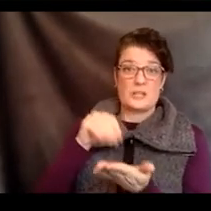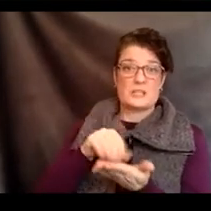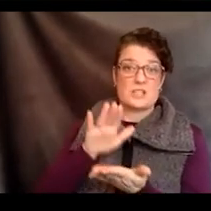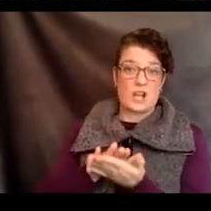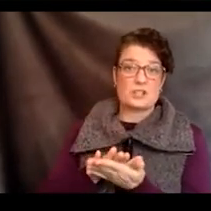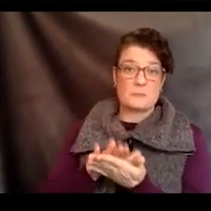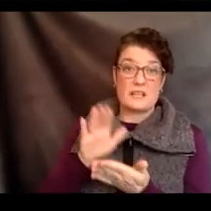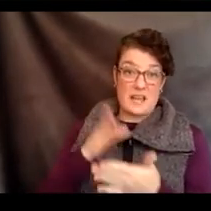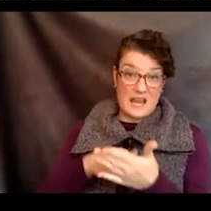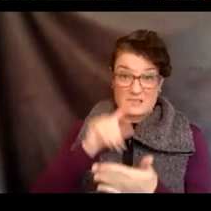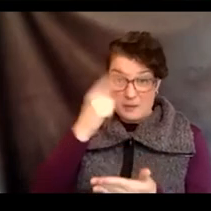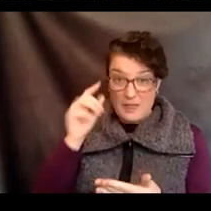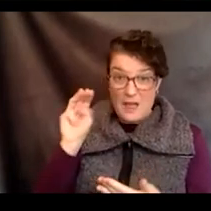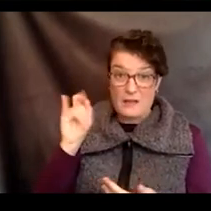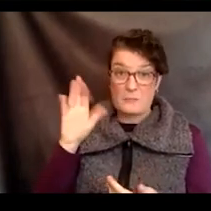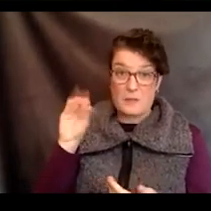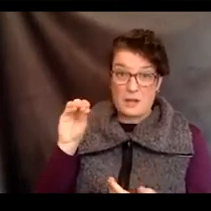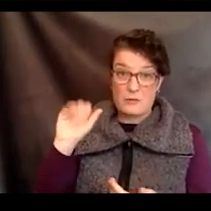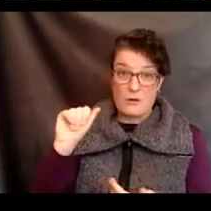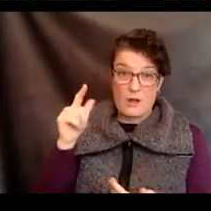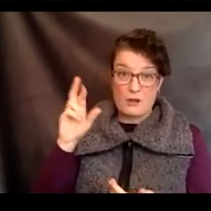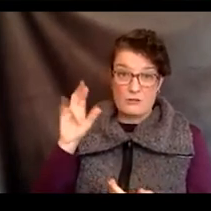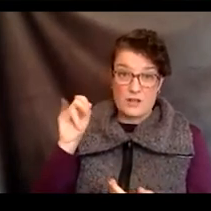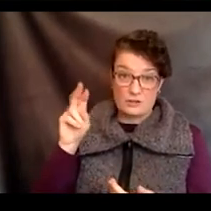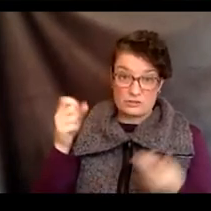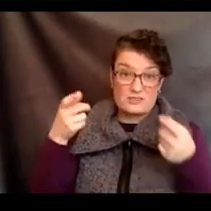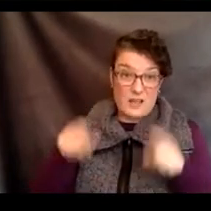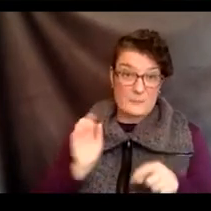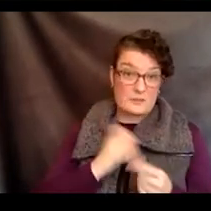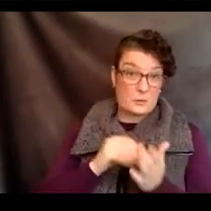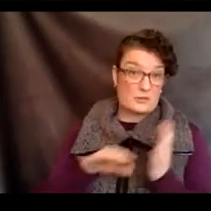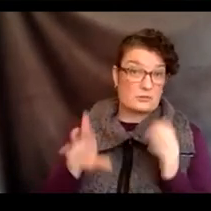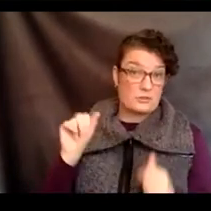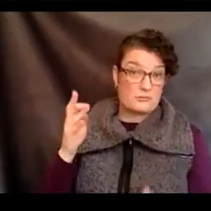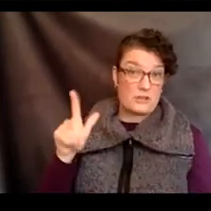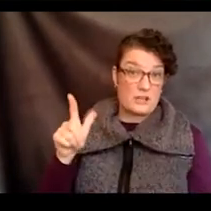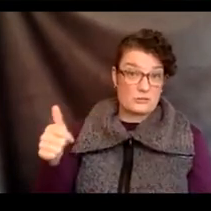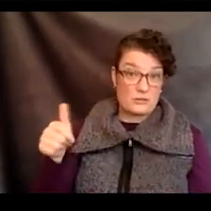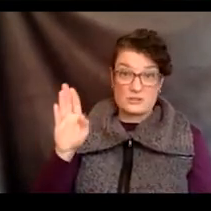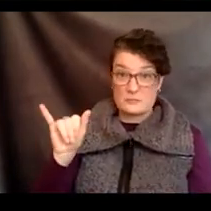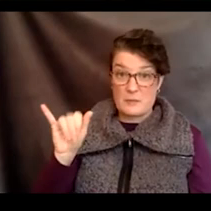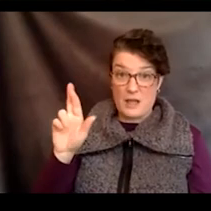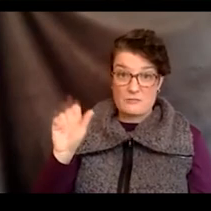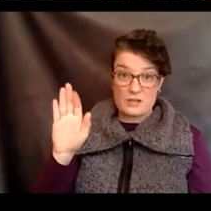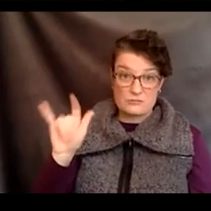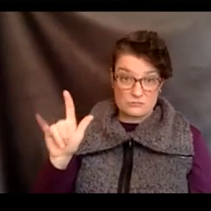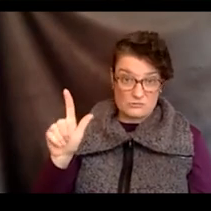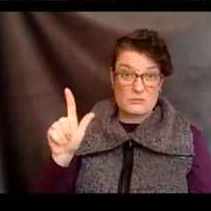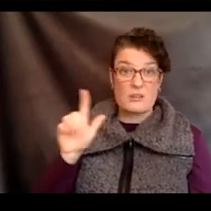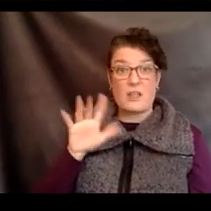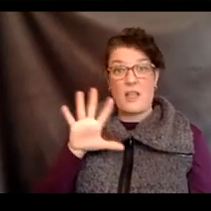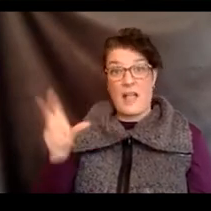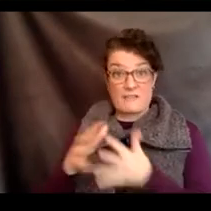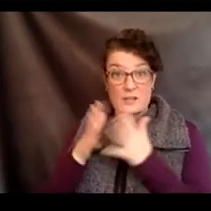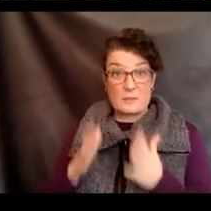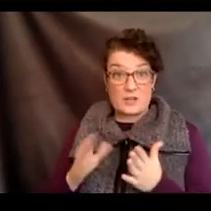know, anti-Black microaggressions that happened to our student, Rachael, who is biracial. And African-American